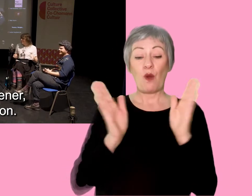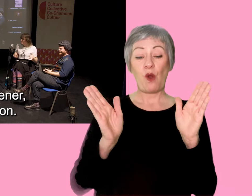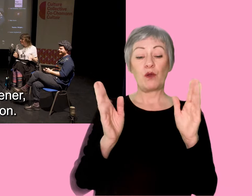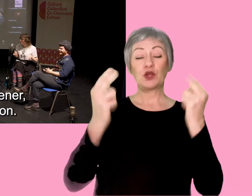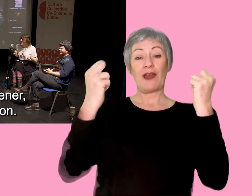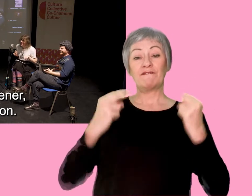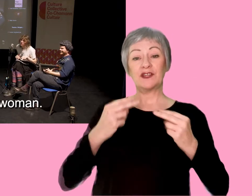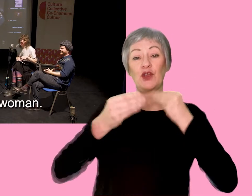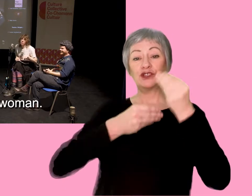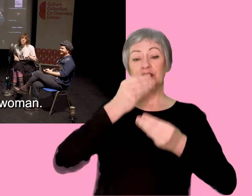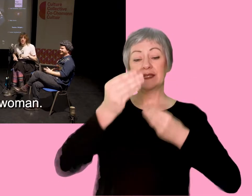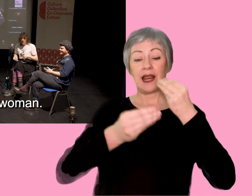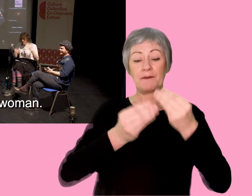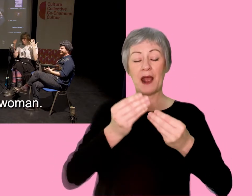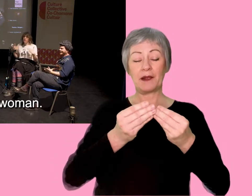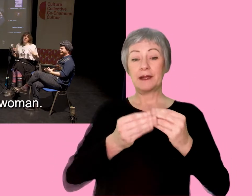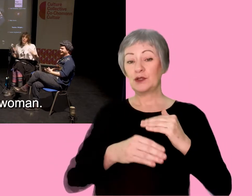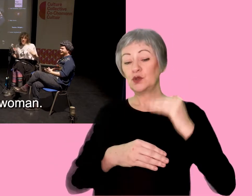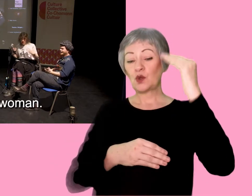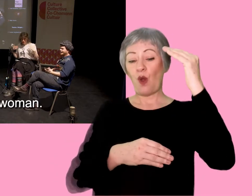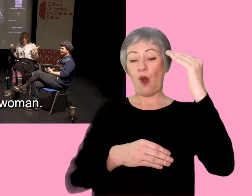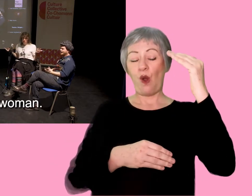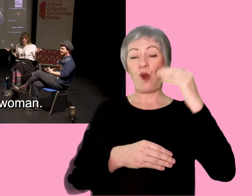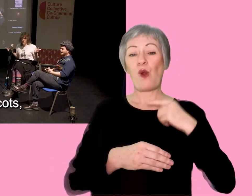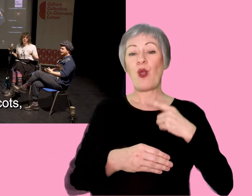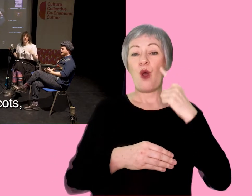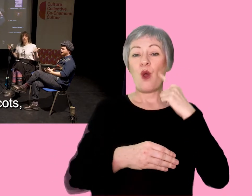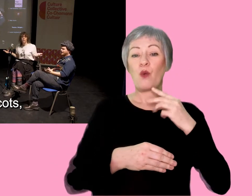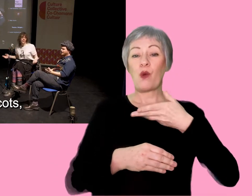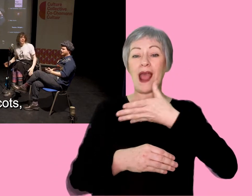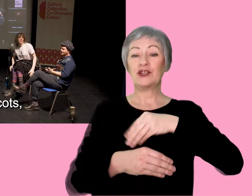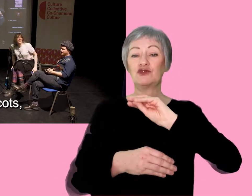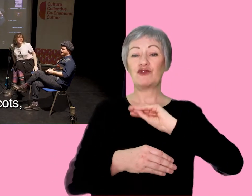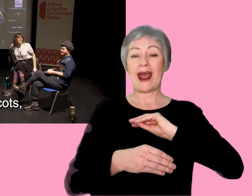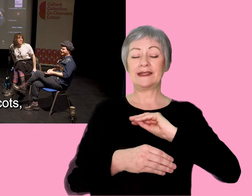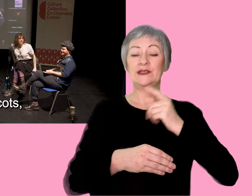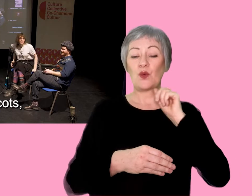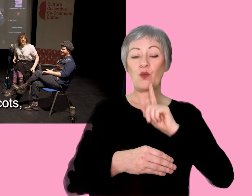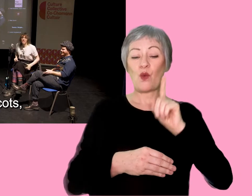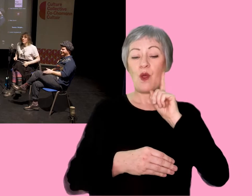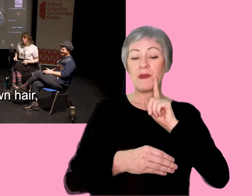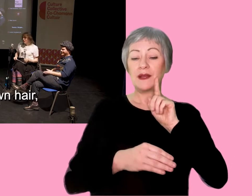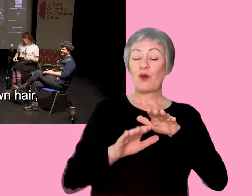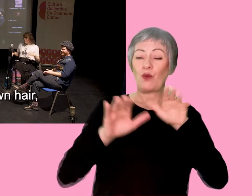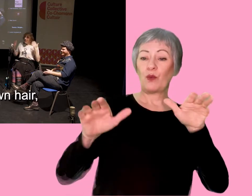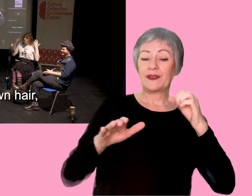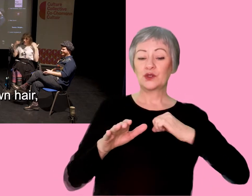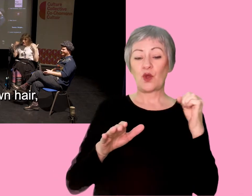visual description. I'm a tall, white trans woman out with her in Scots